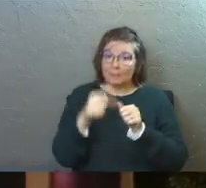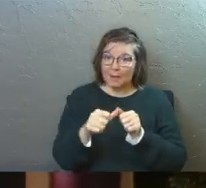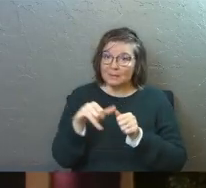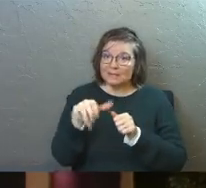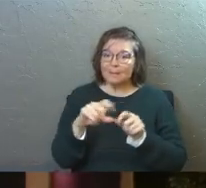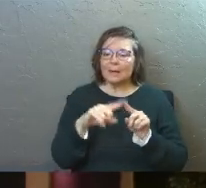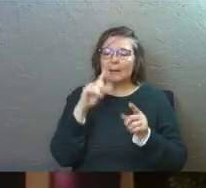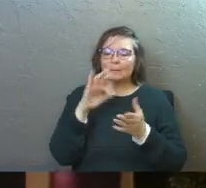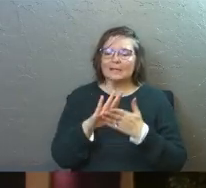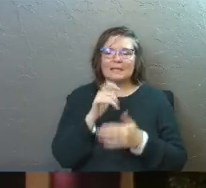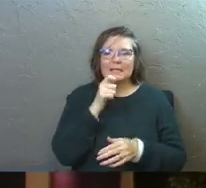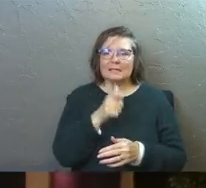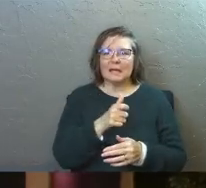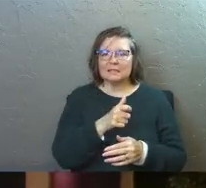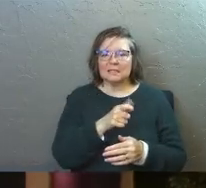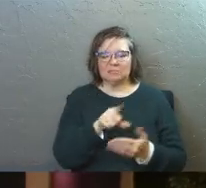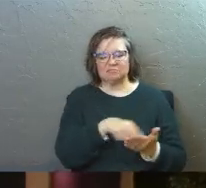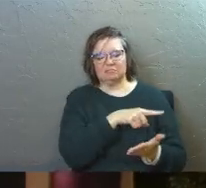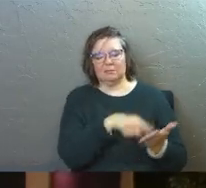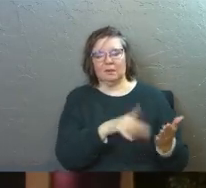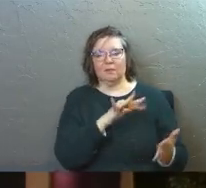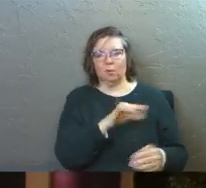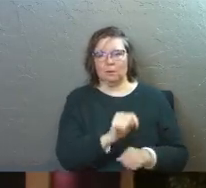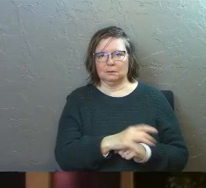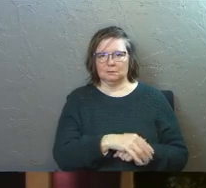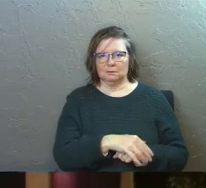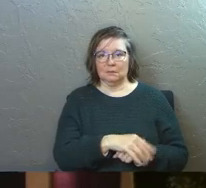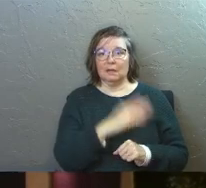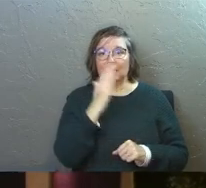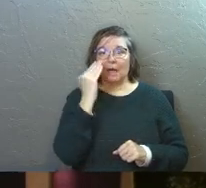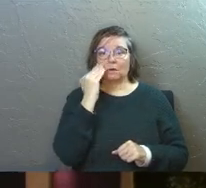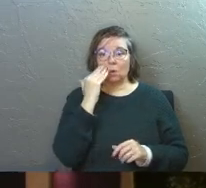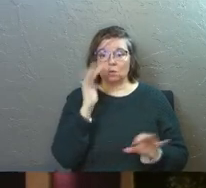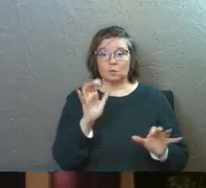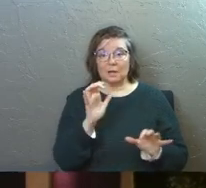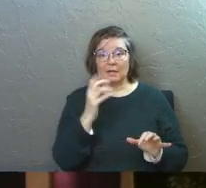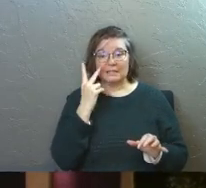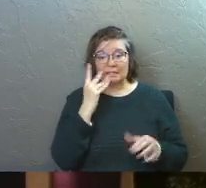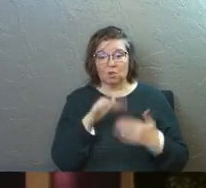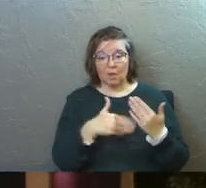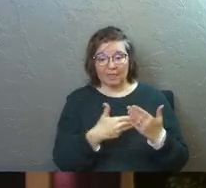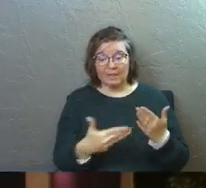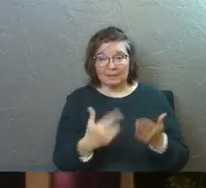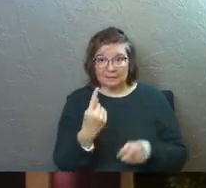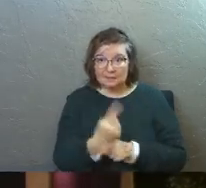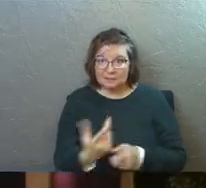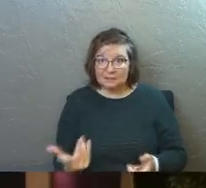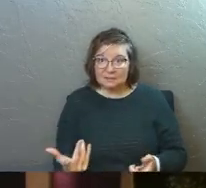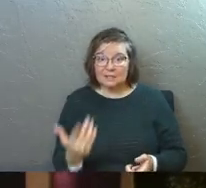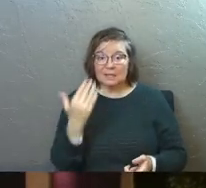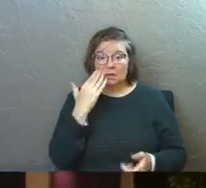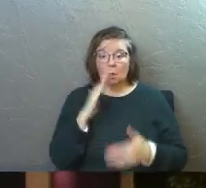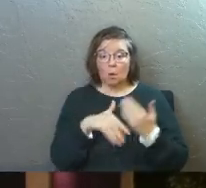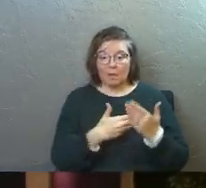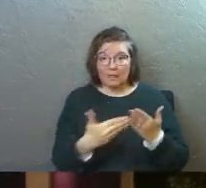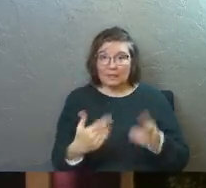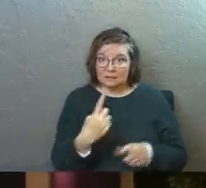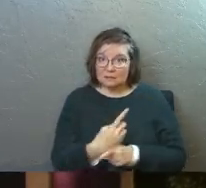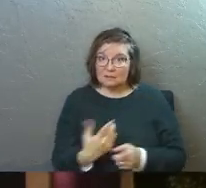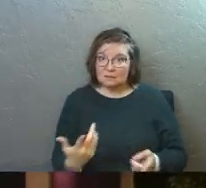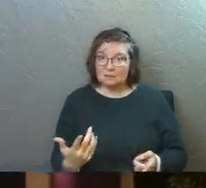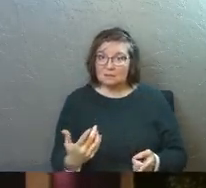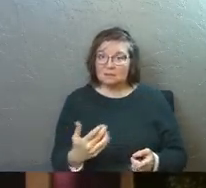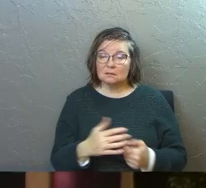what I believe he does is he doesn't hold it against us. God knows what we've done. God sees all things, amen? Amen. He knows all things, amen?